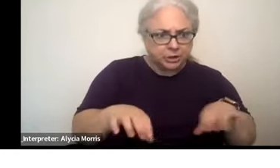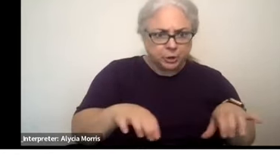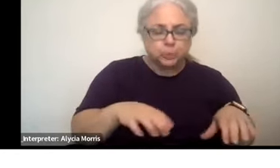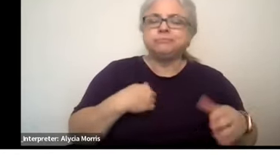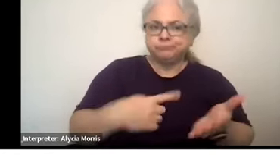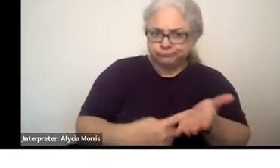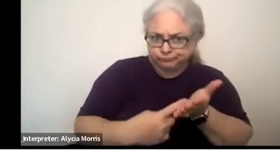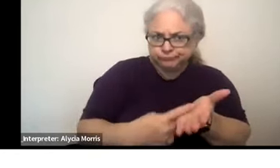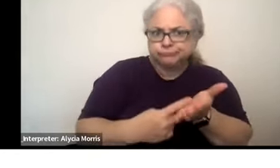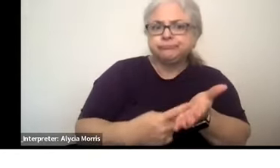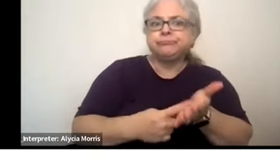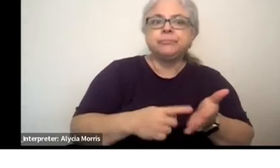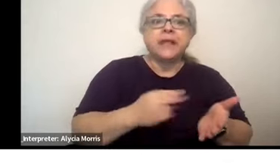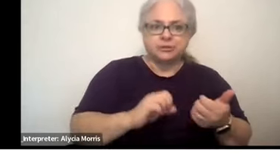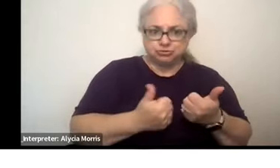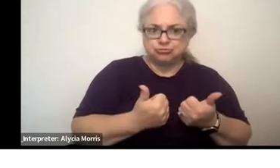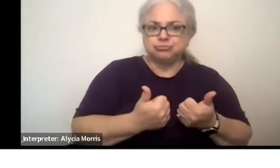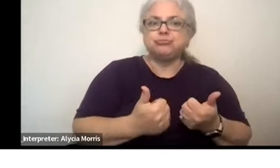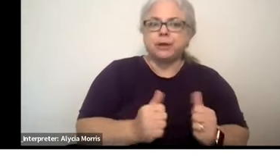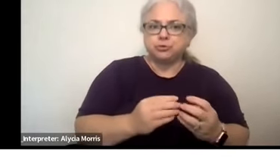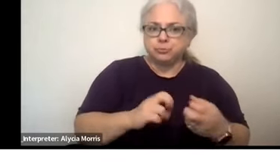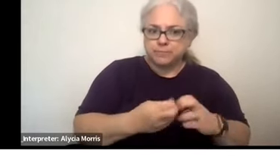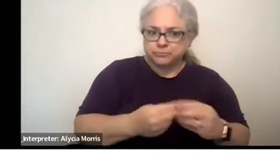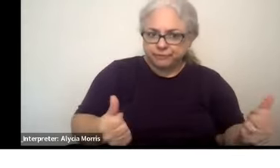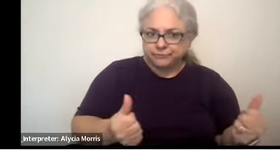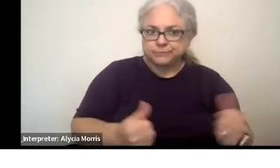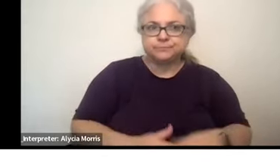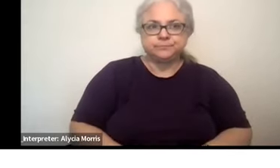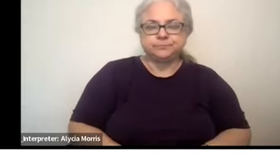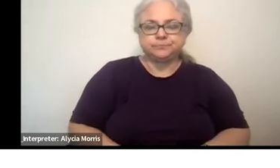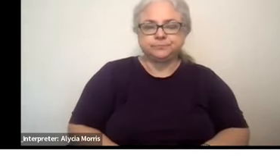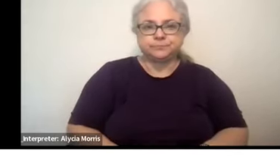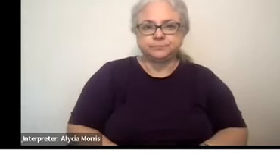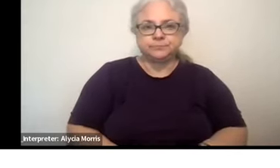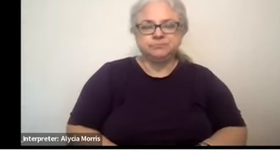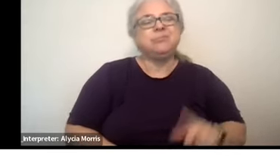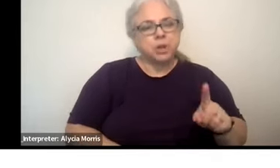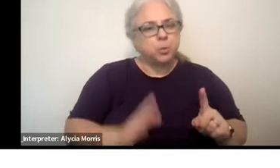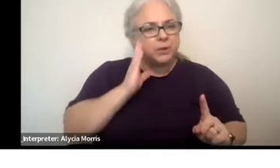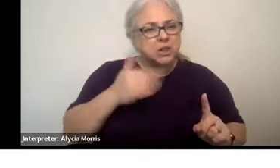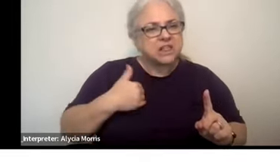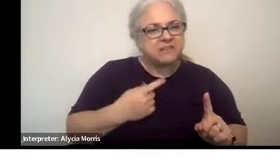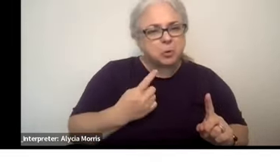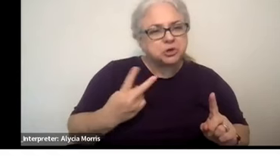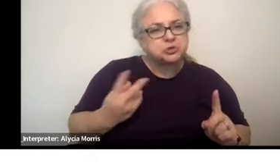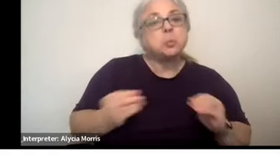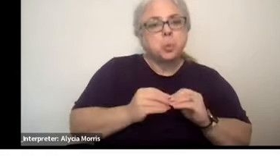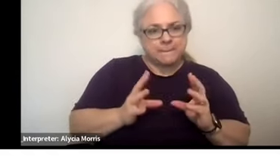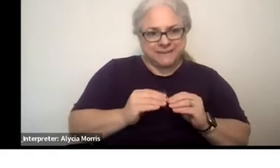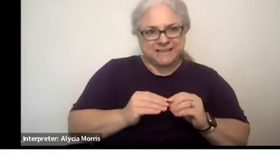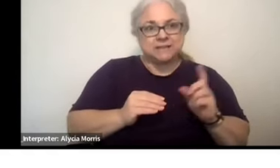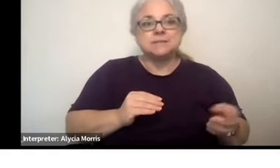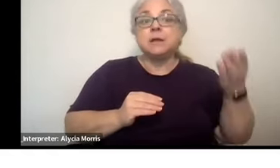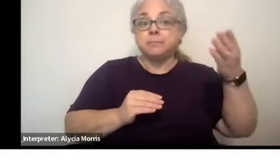and we problem solve together. Additionally, there will be 1 or 2 more meetings called trends meetings. And